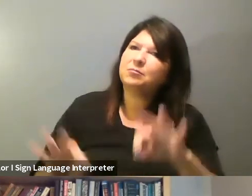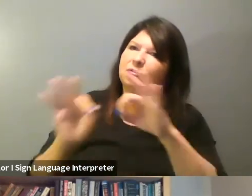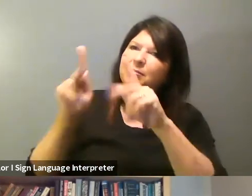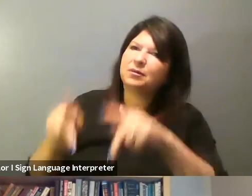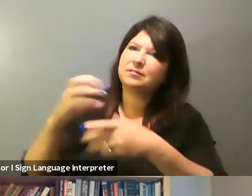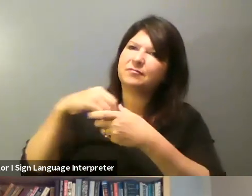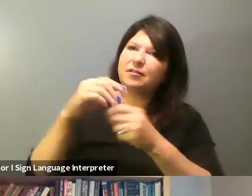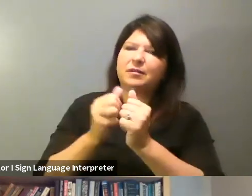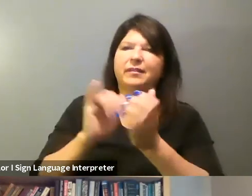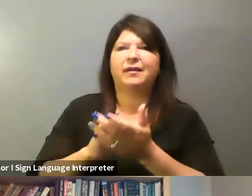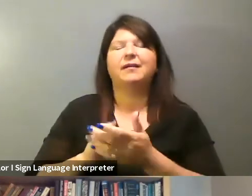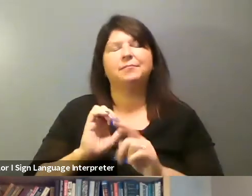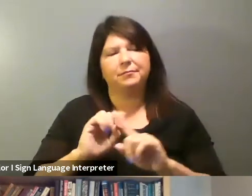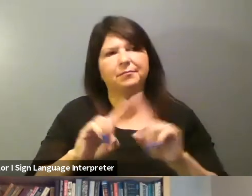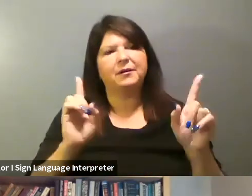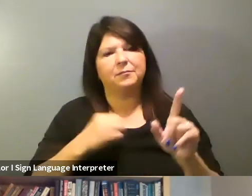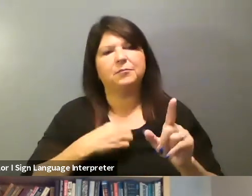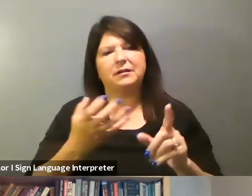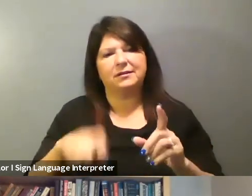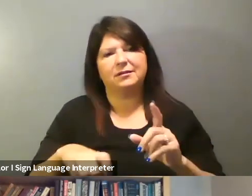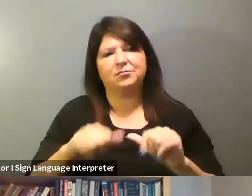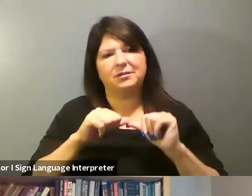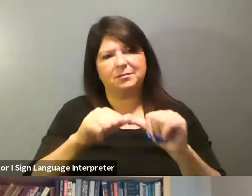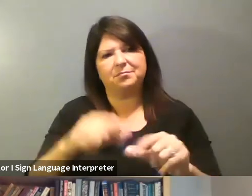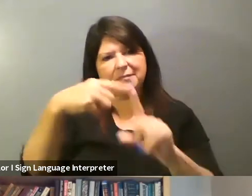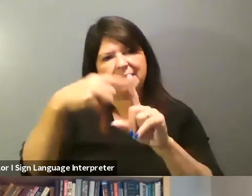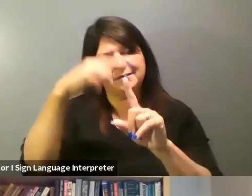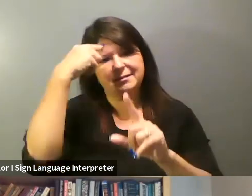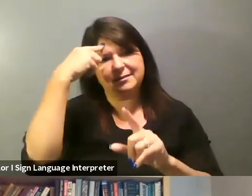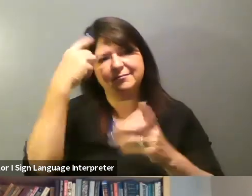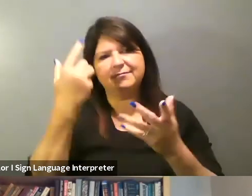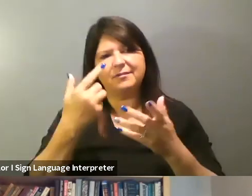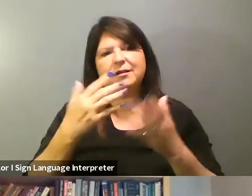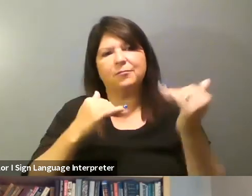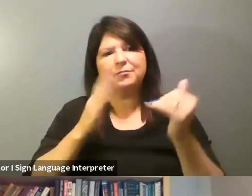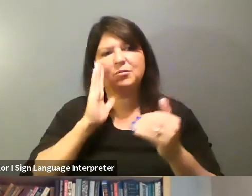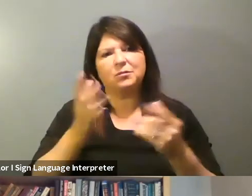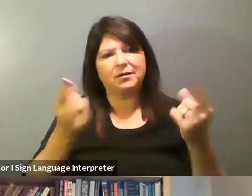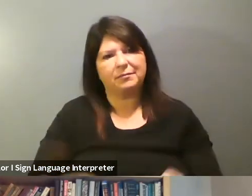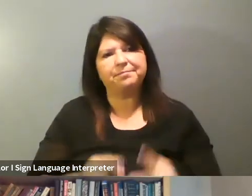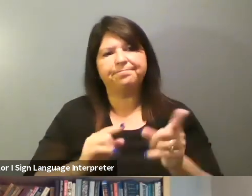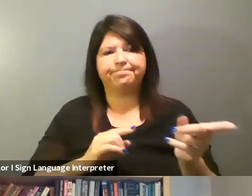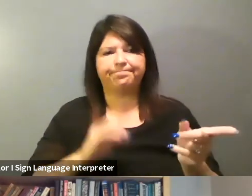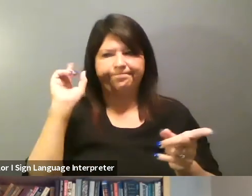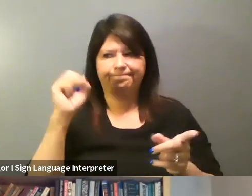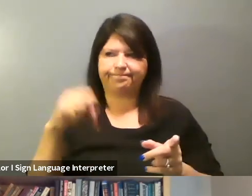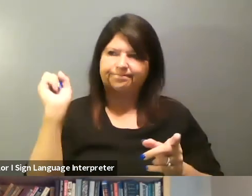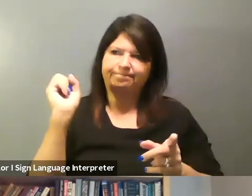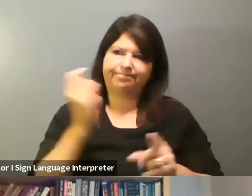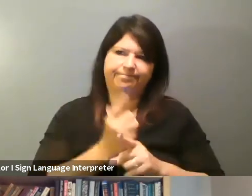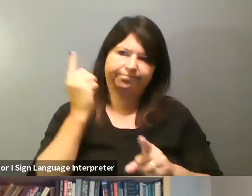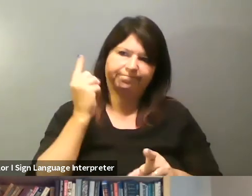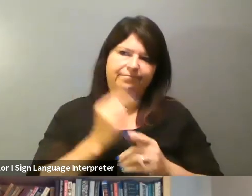we have to stay positive and hope that that will happen. Exactly. Mm-hmm. Being positive is the key. Well, this has been